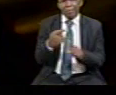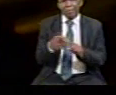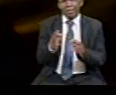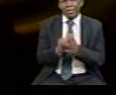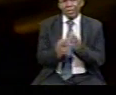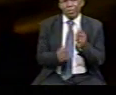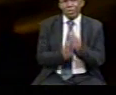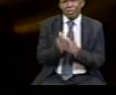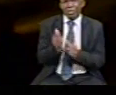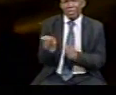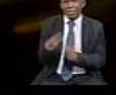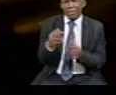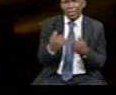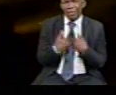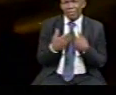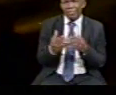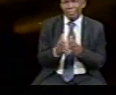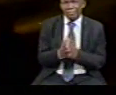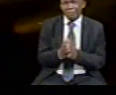29.